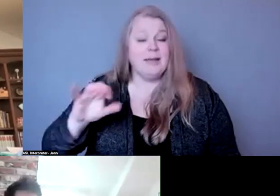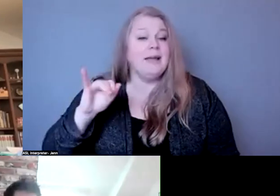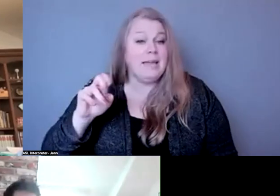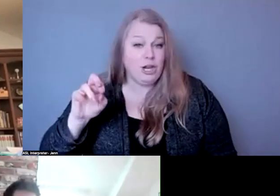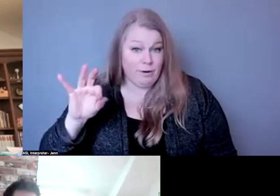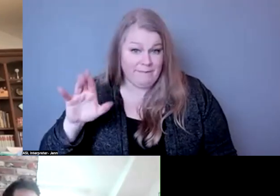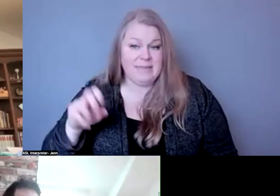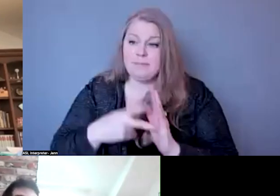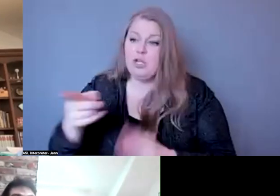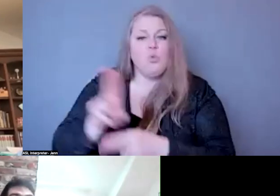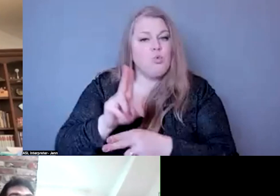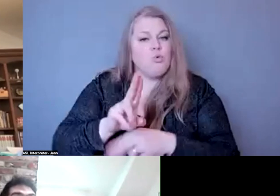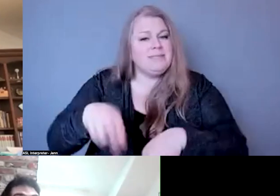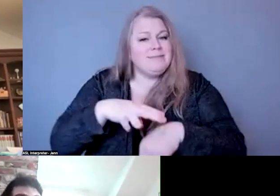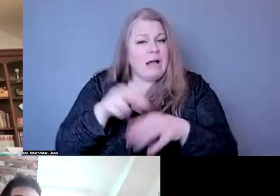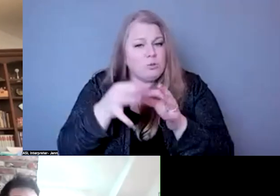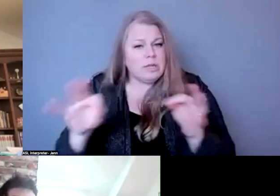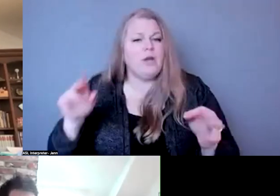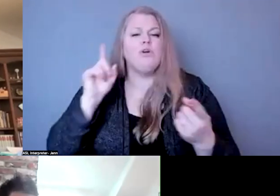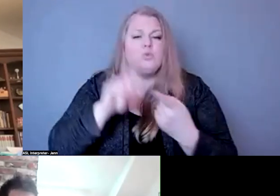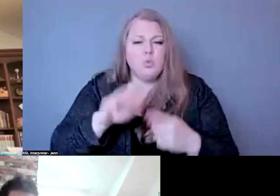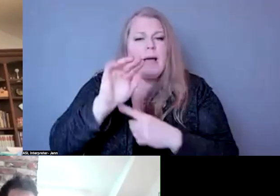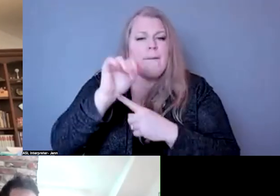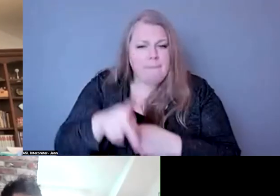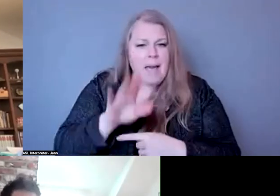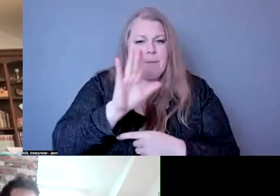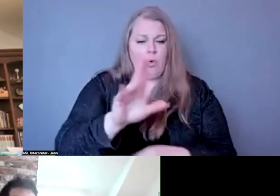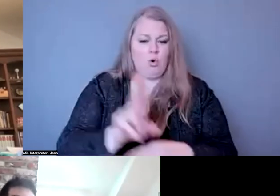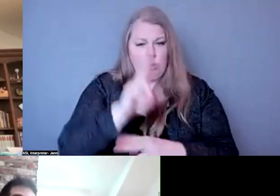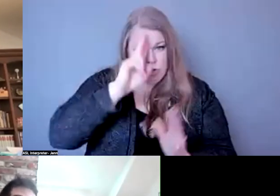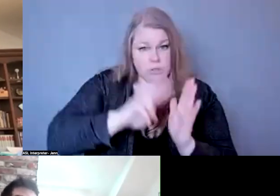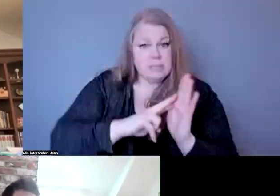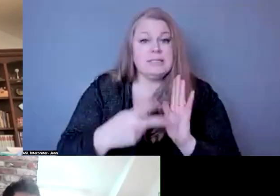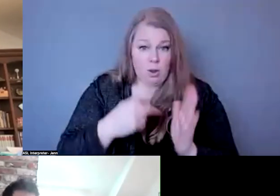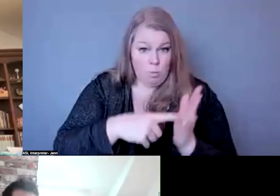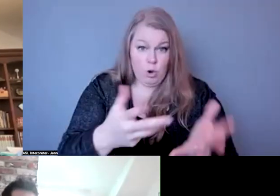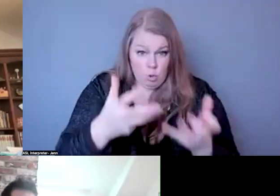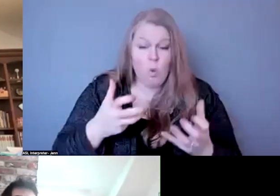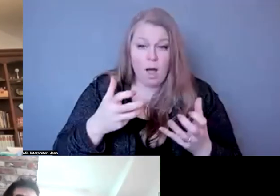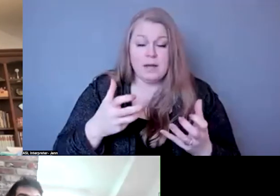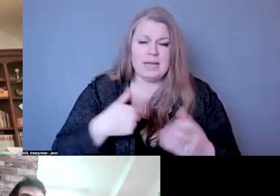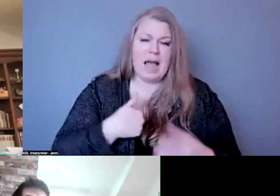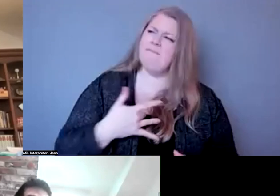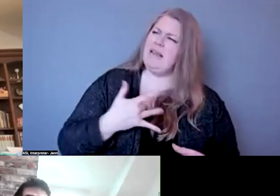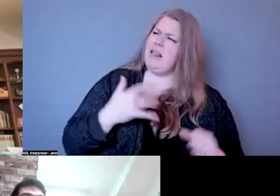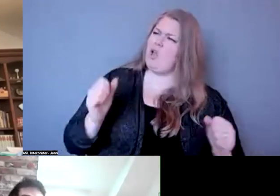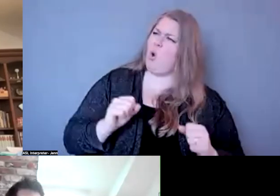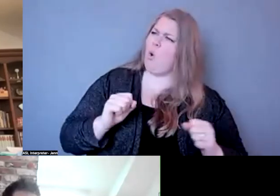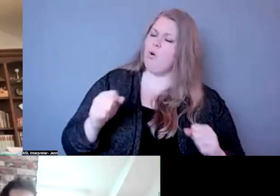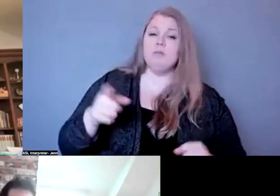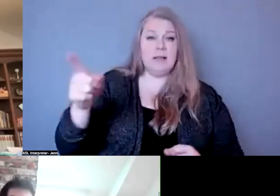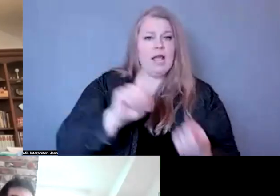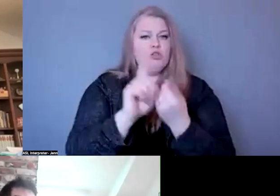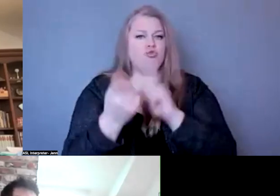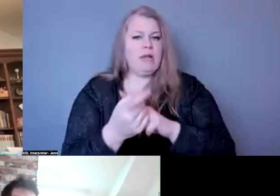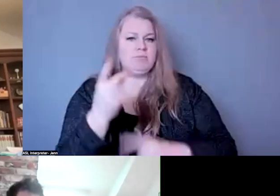natural language in order to map your user intent, what you want. I'm feeling cold, and I'm feeling cold gets translated